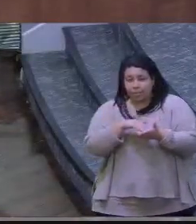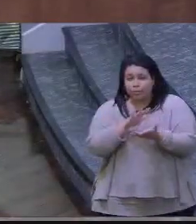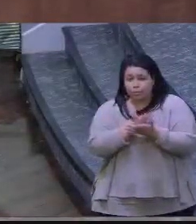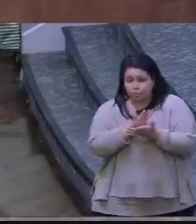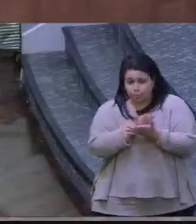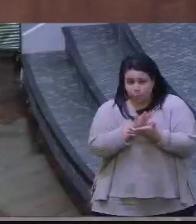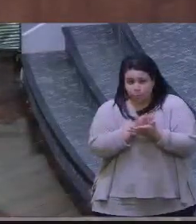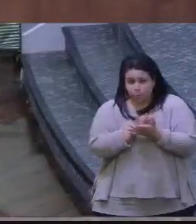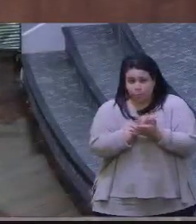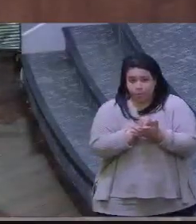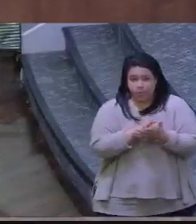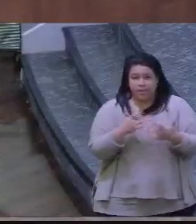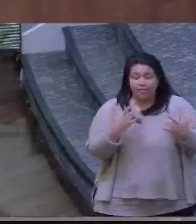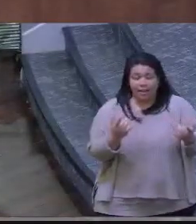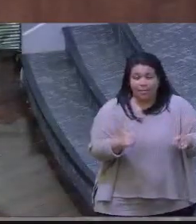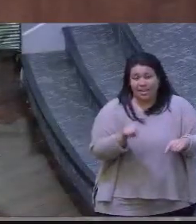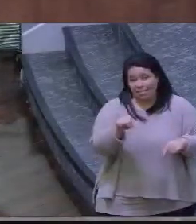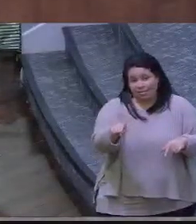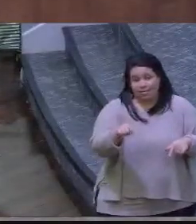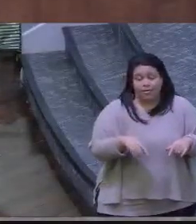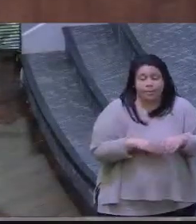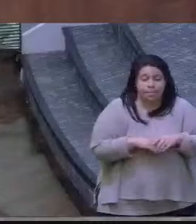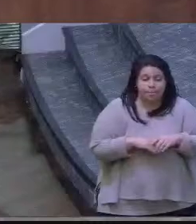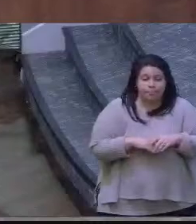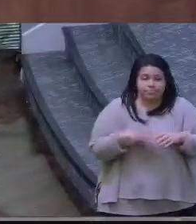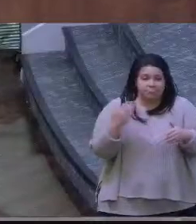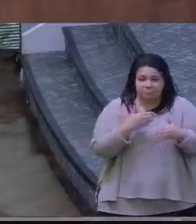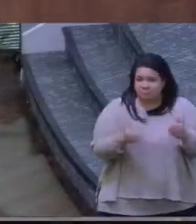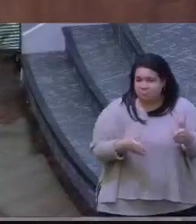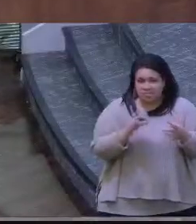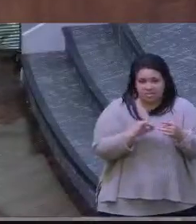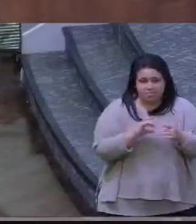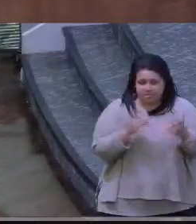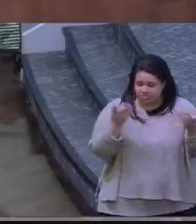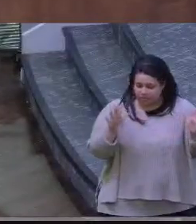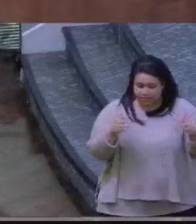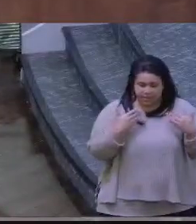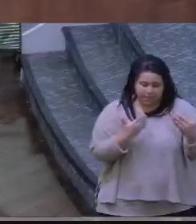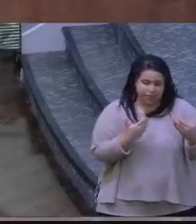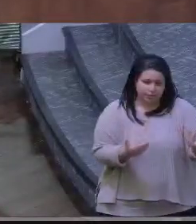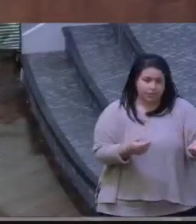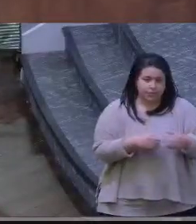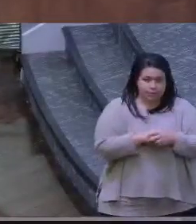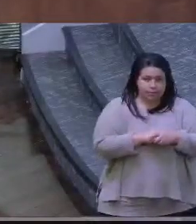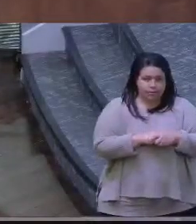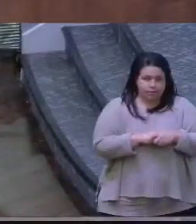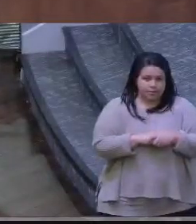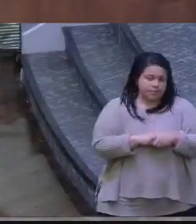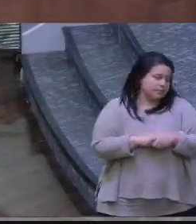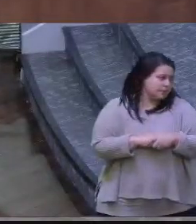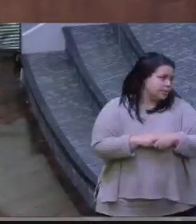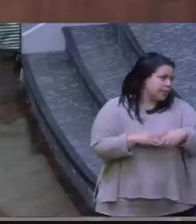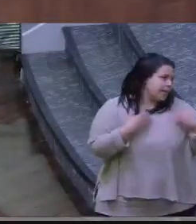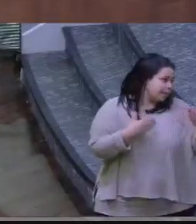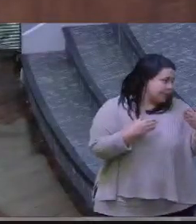concludes our comments for today. Thank you. Thank you, Superintendent